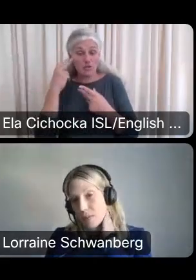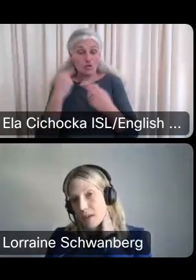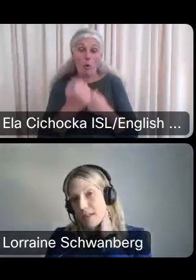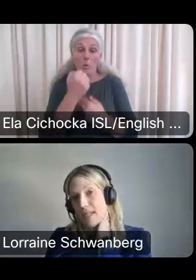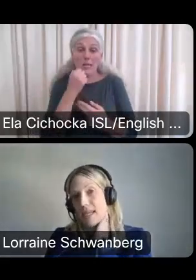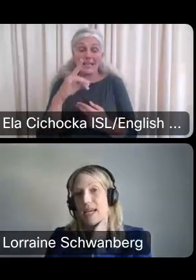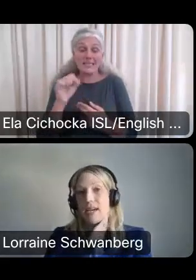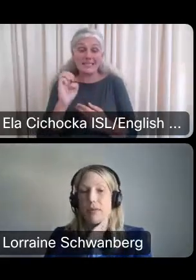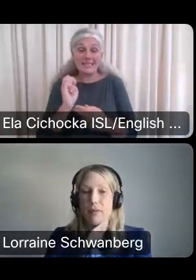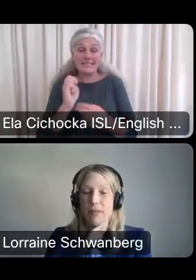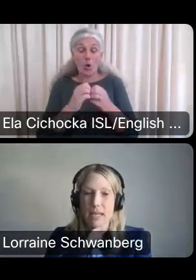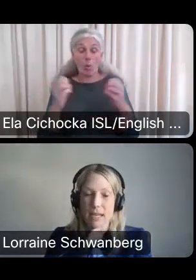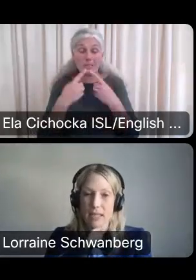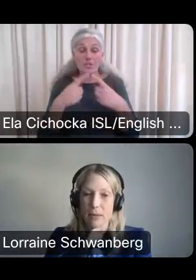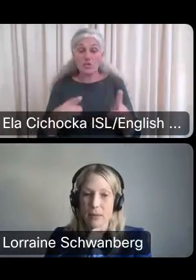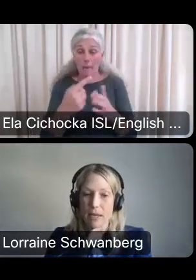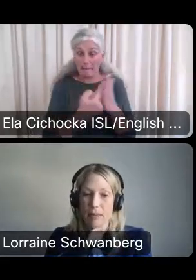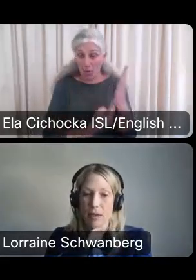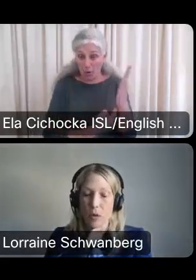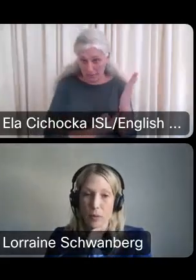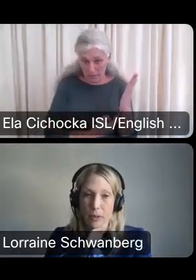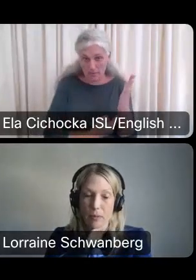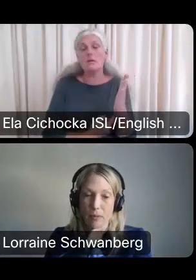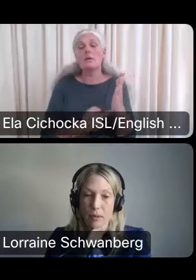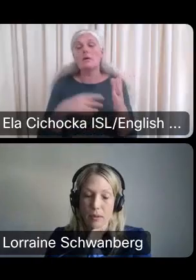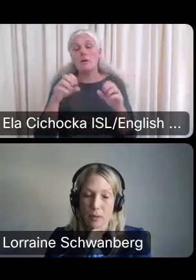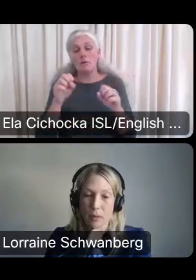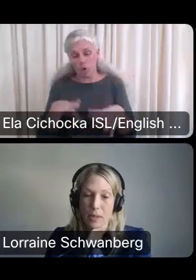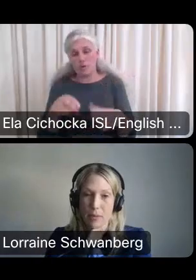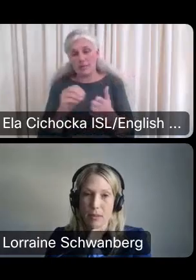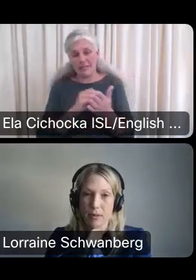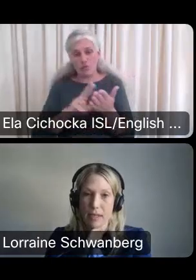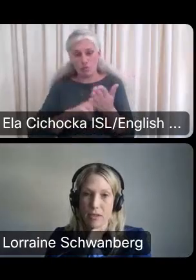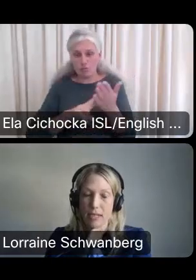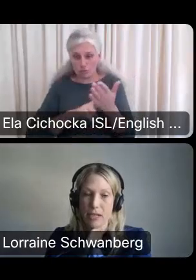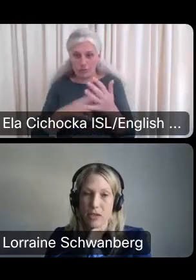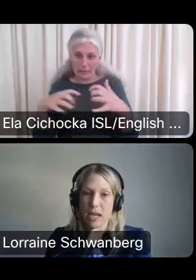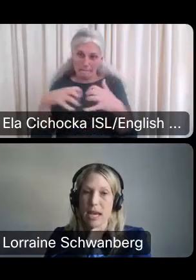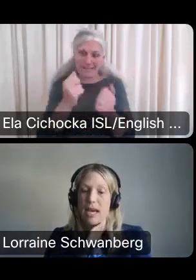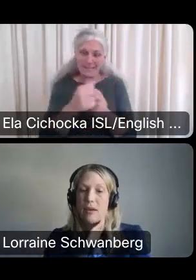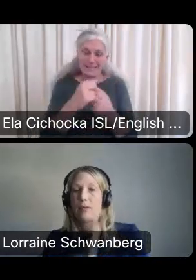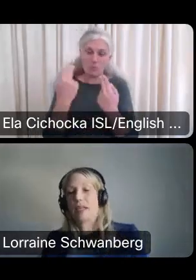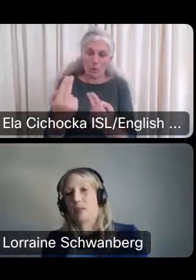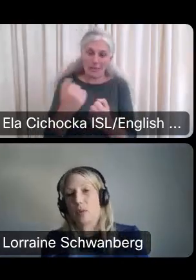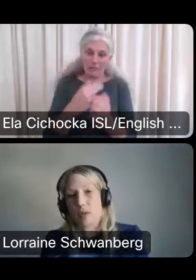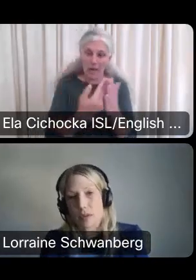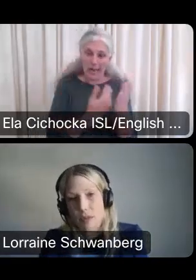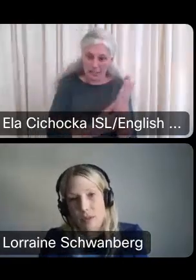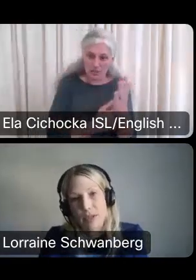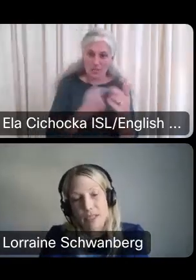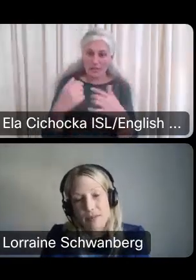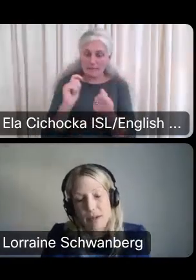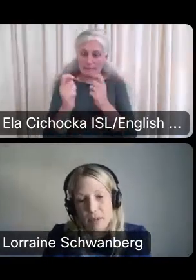disclosure policy. We've obviously had to incorporate some of the requirements of the legislation, and we've taken on board some